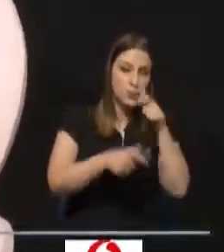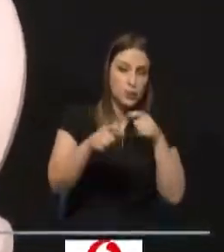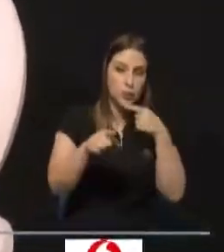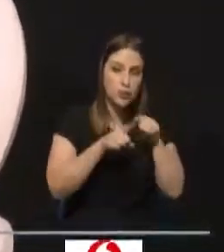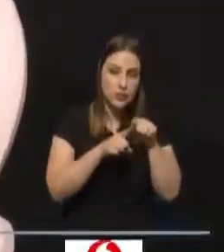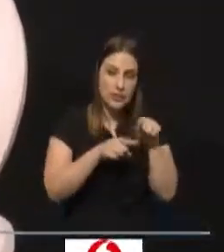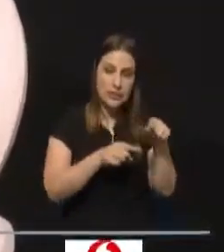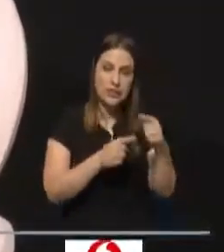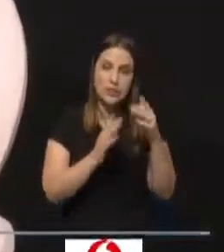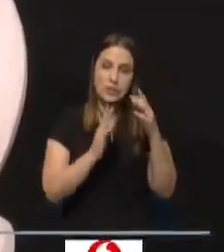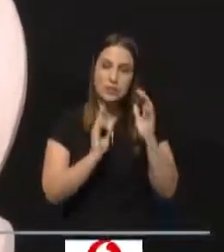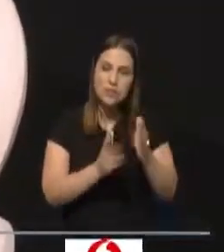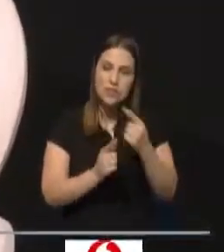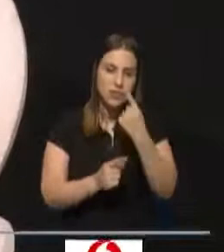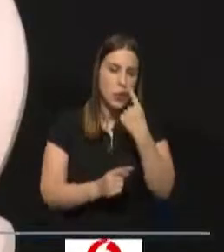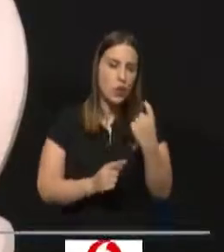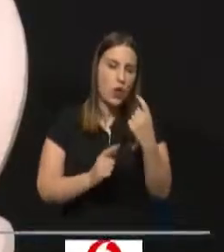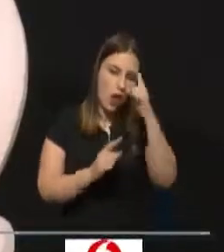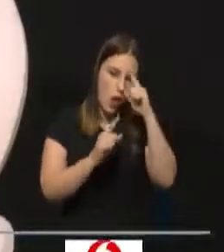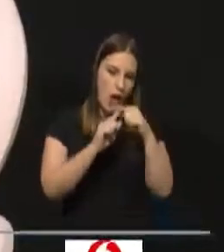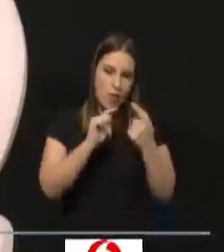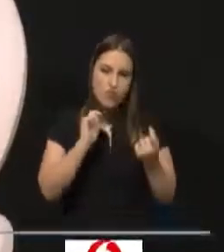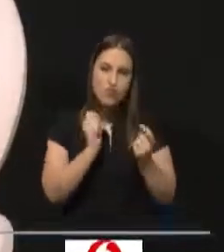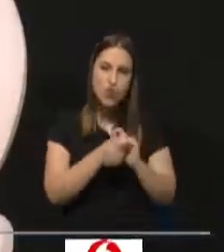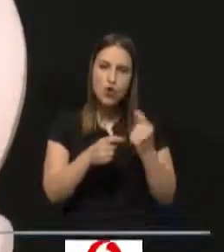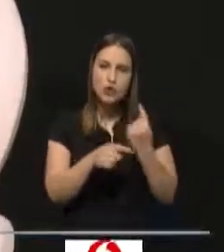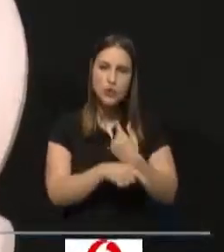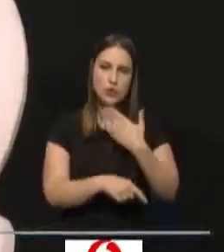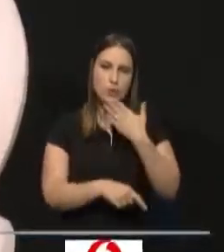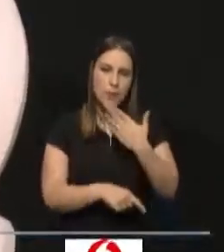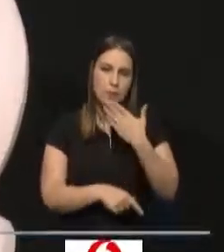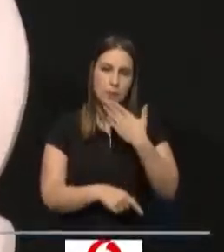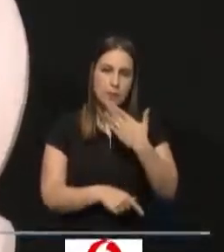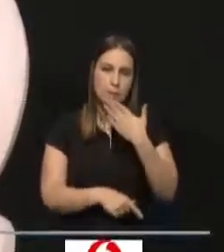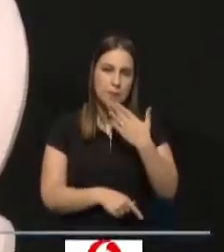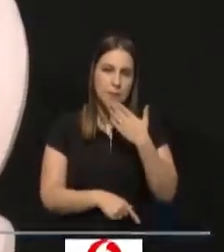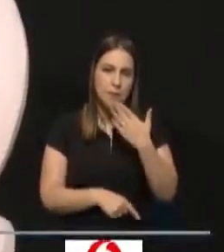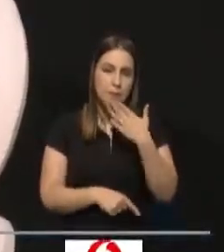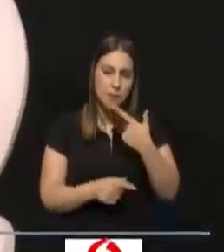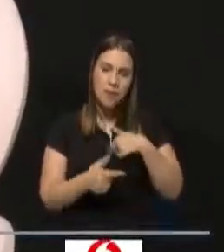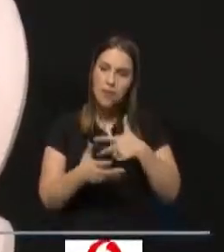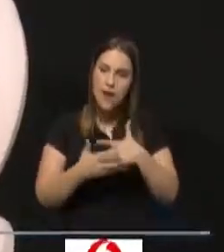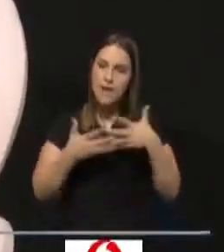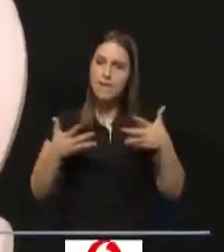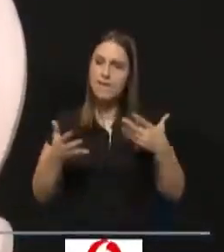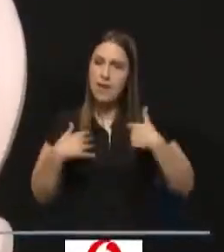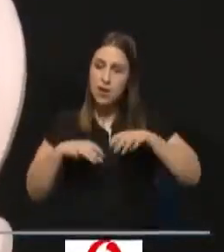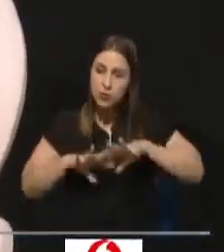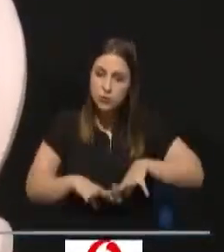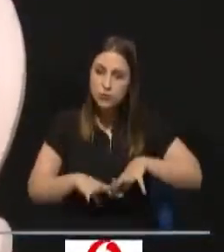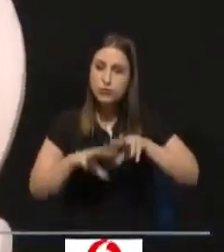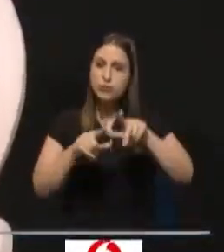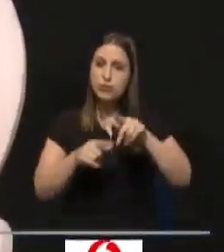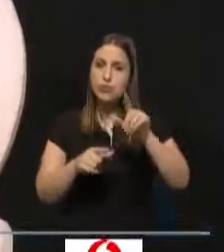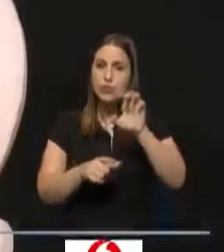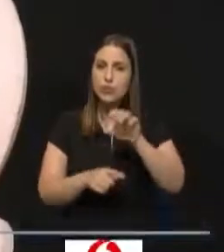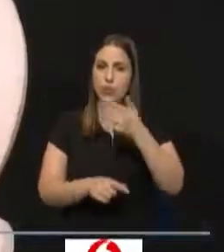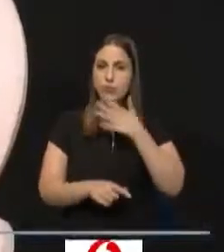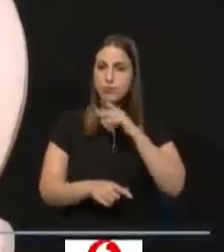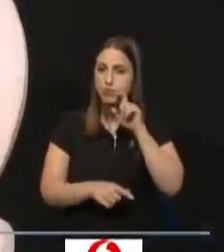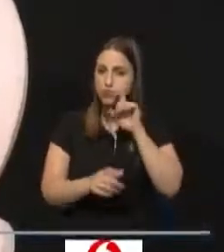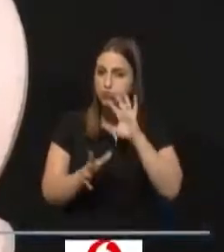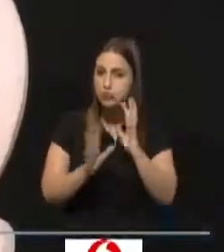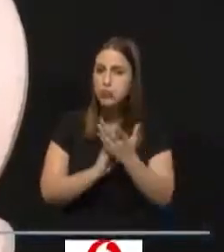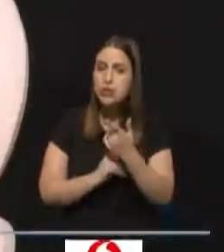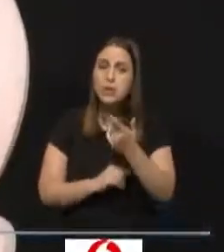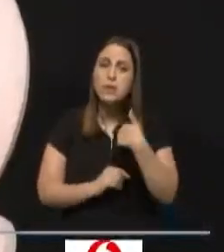and on the political actors. We need to have the courage to change that which has structurally prevented us from being greater and better and to